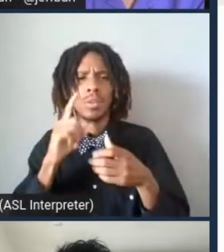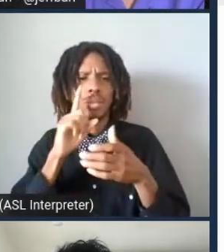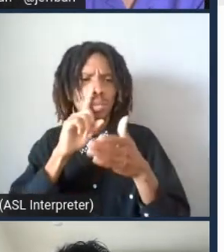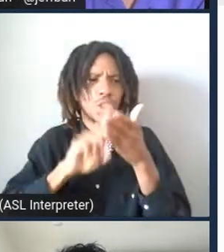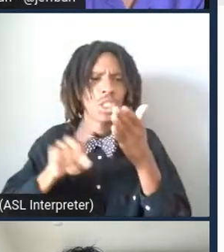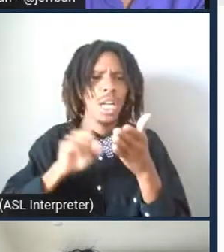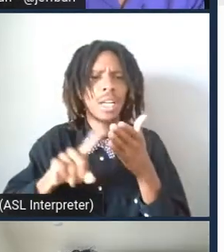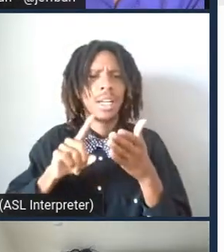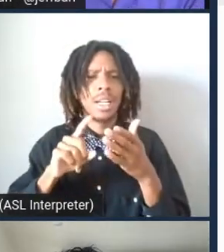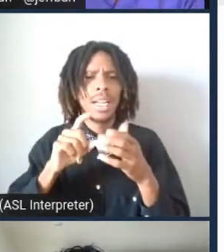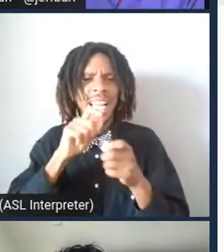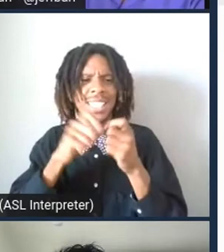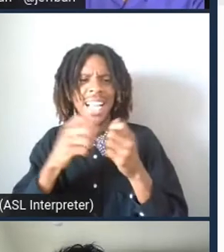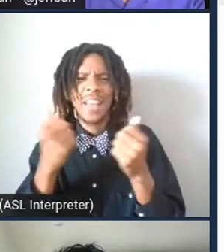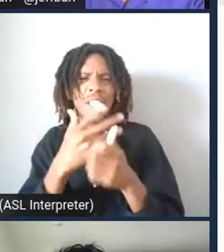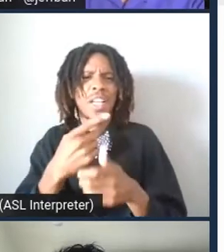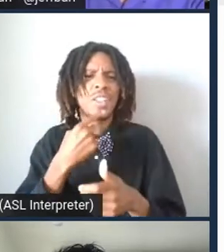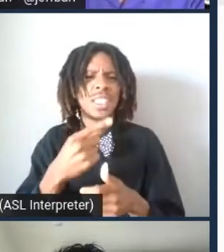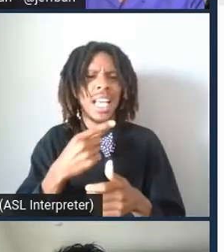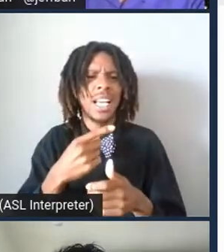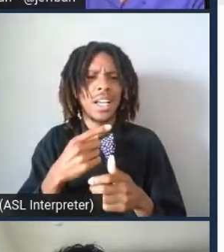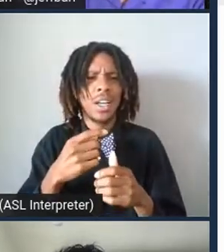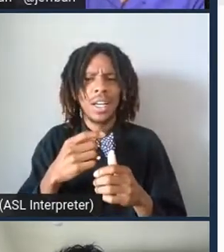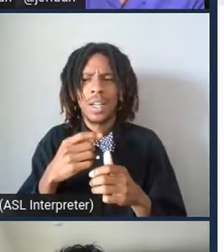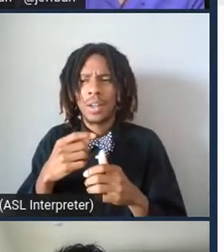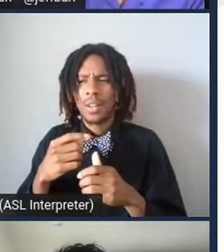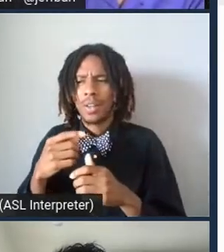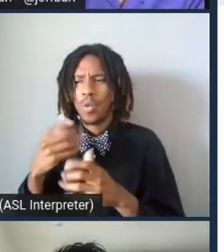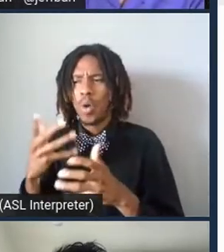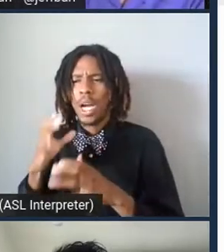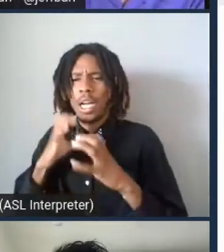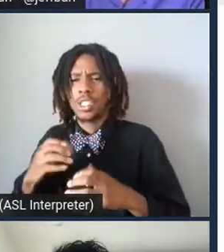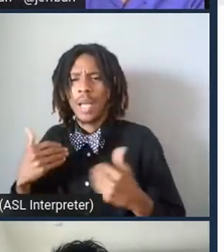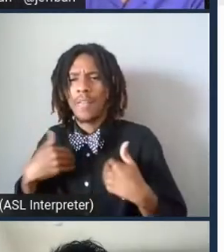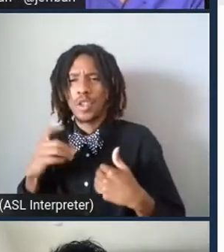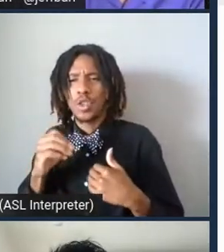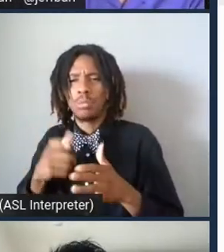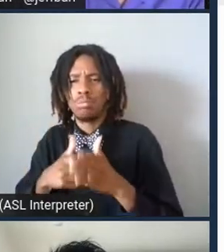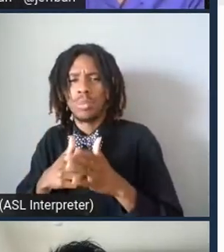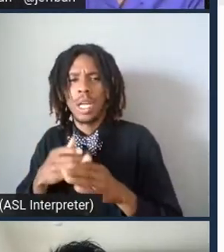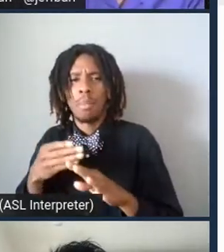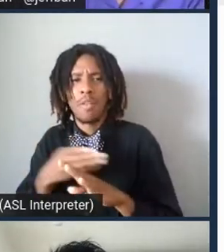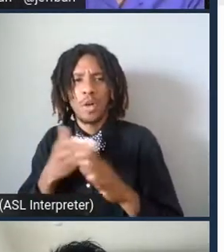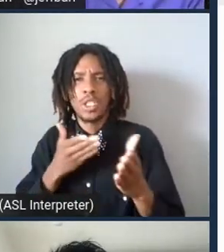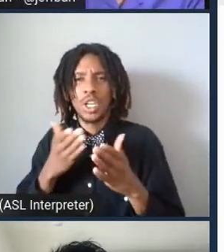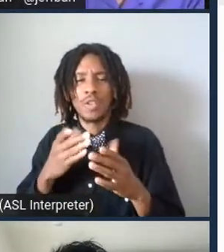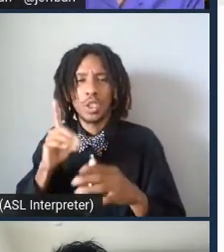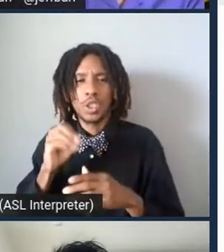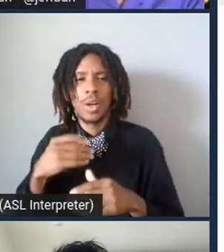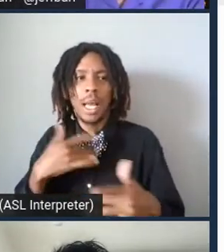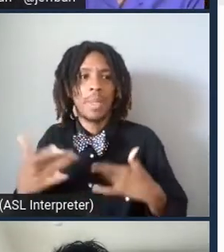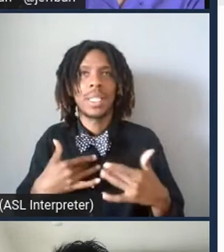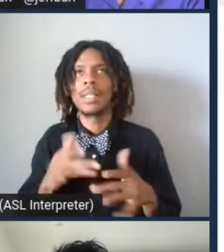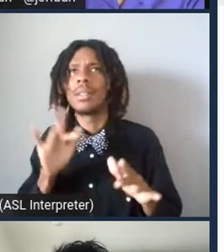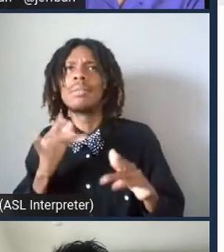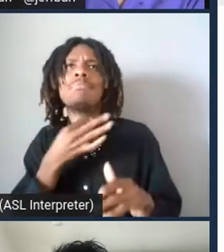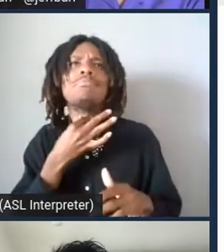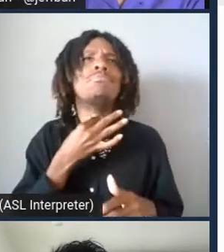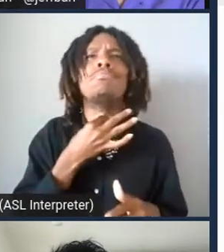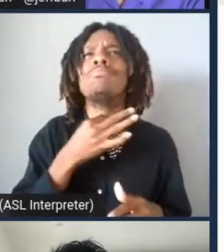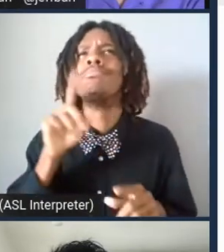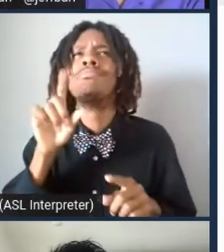know, exactly what you said these customers had to do before a service like this existed. So I'm excited to play around with it and